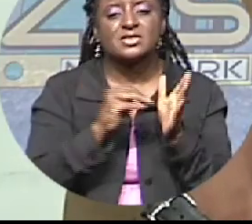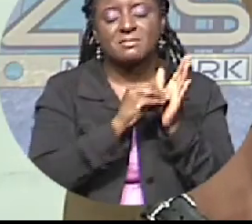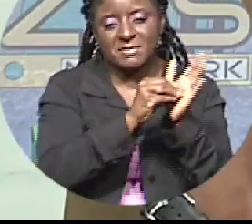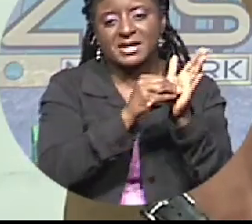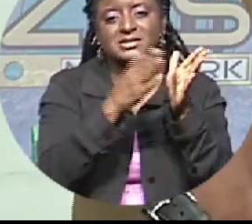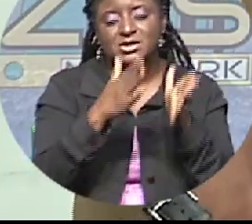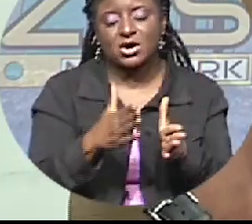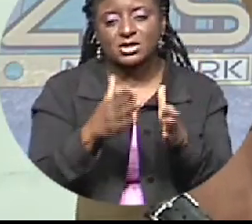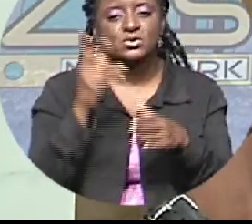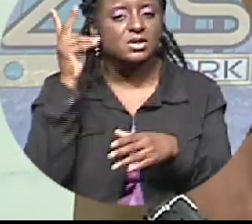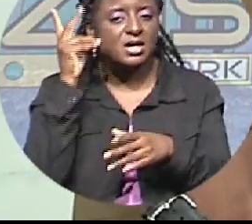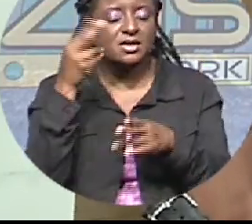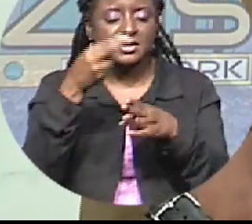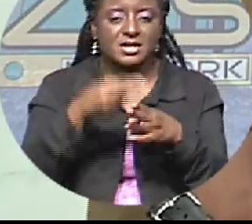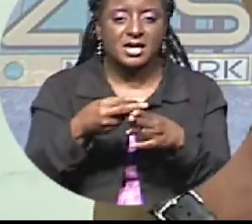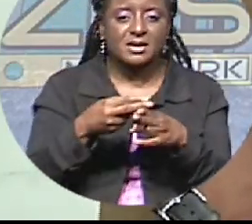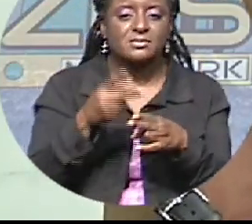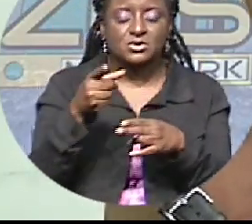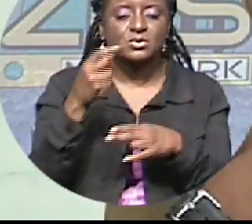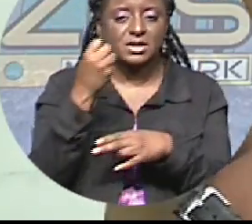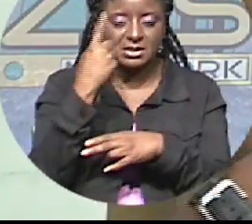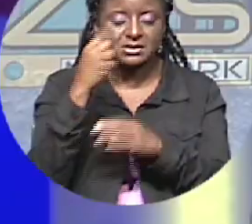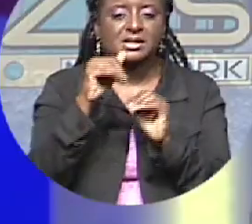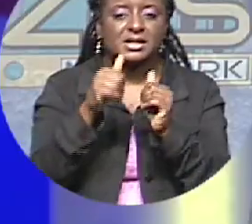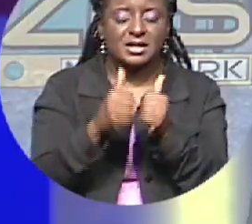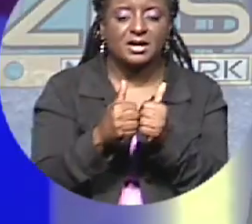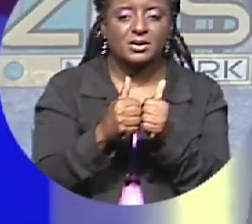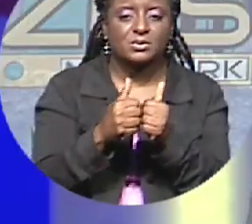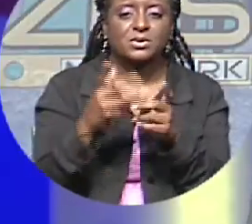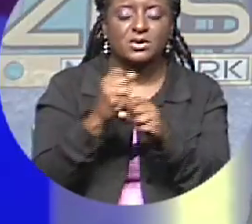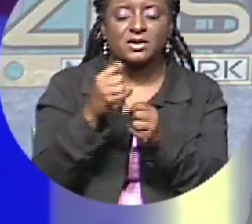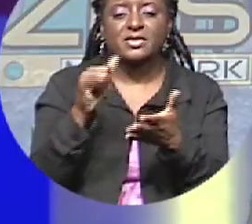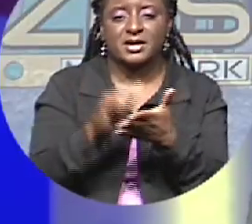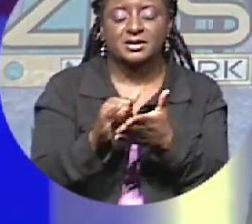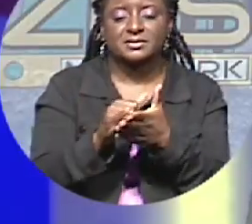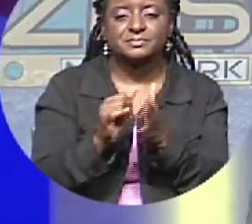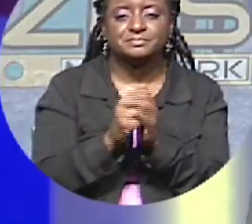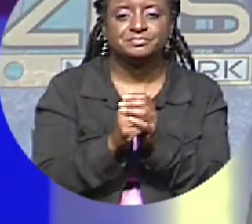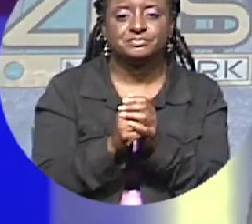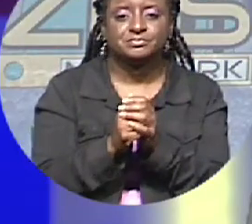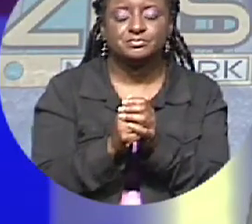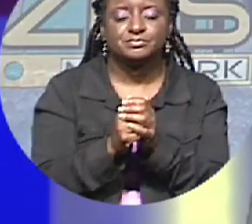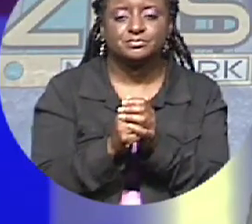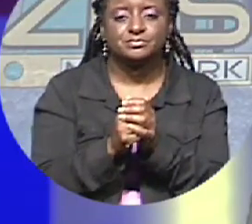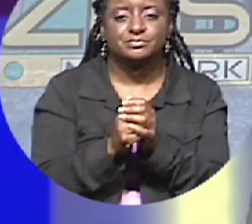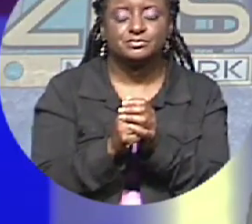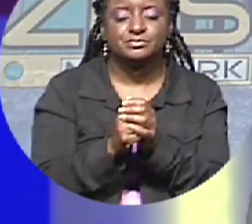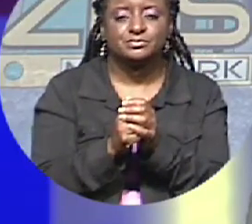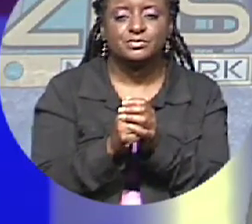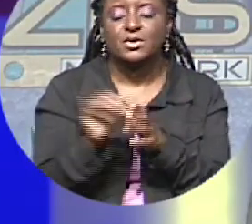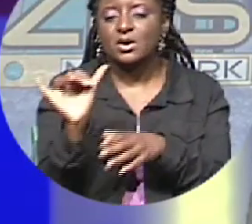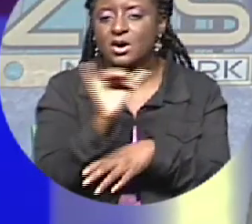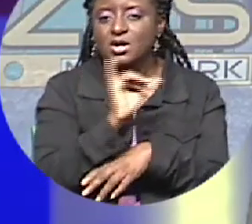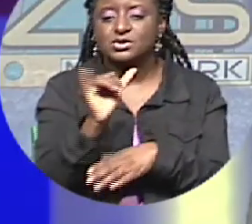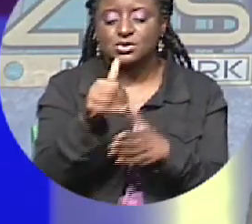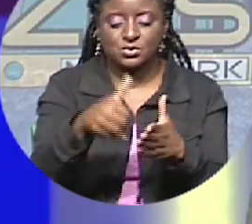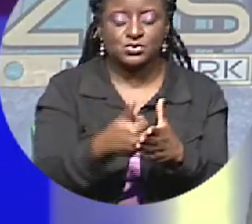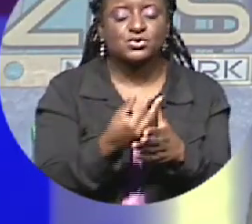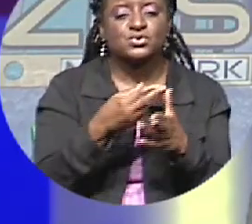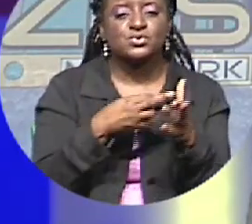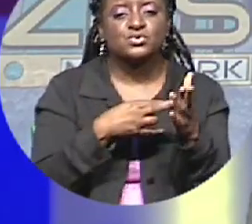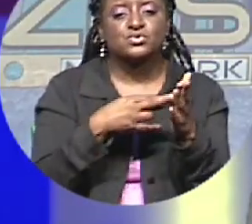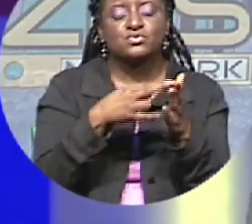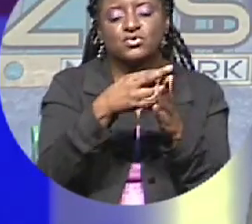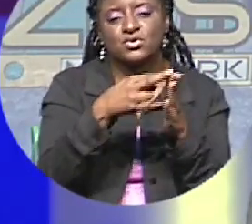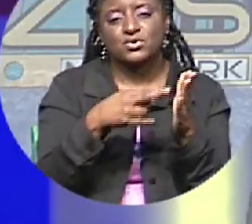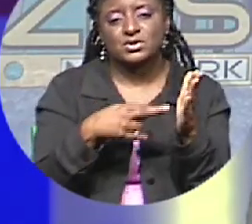too, how we came about that. Now, to go along with the new mascot, there will also be some new rules in place